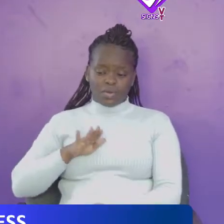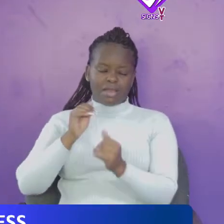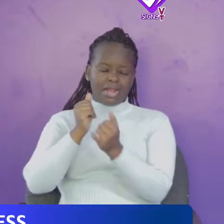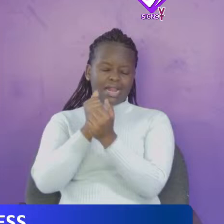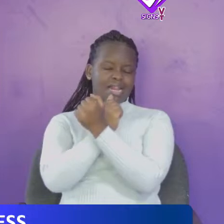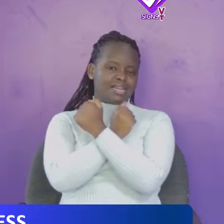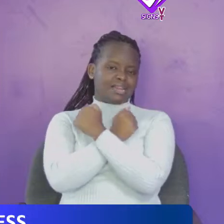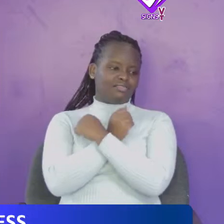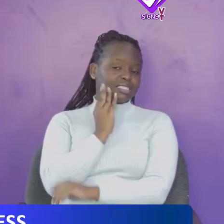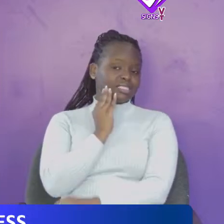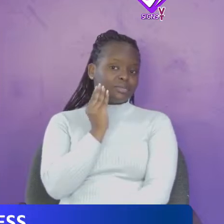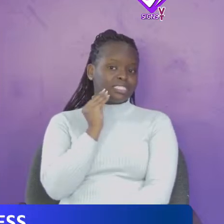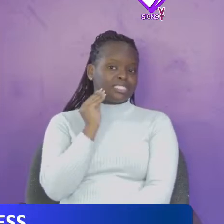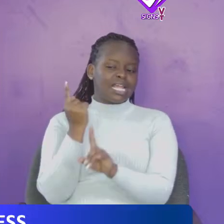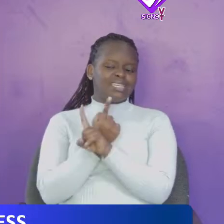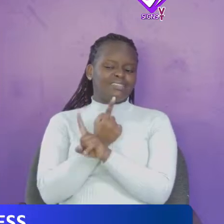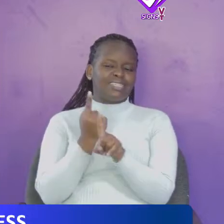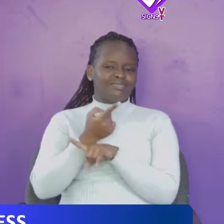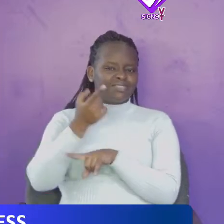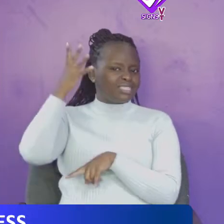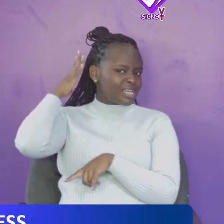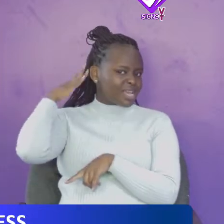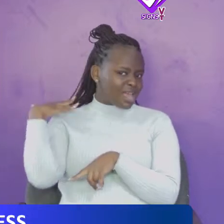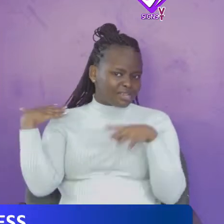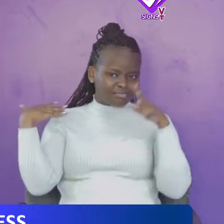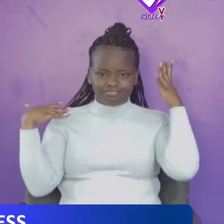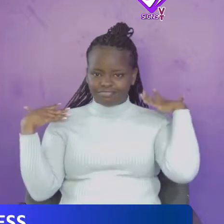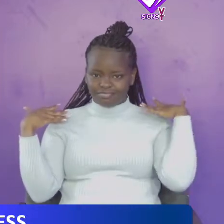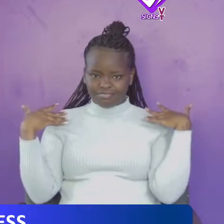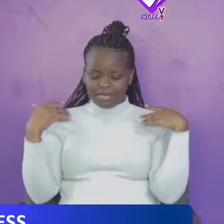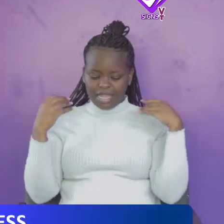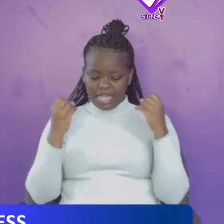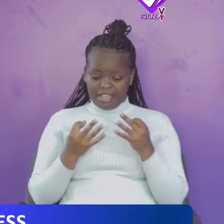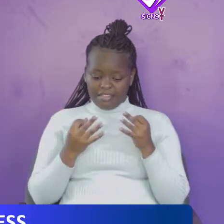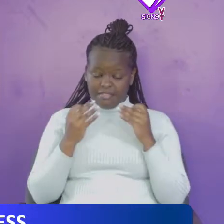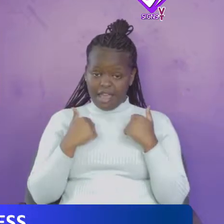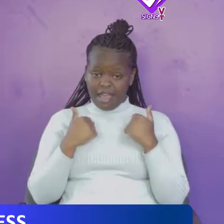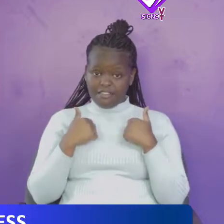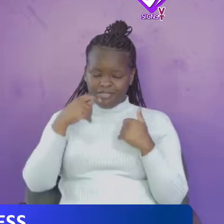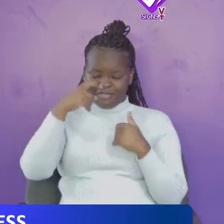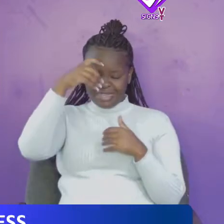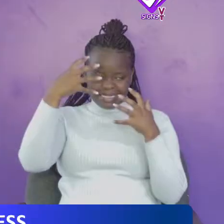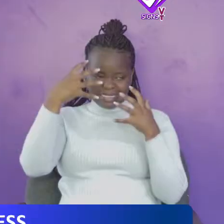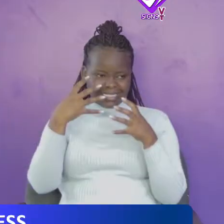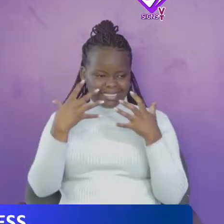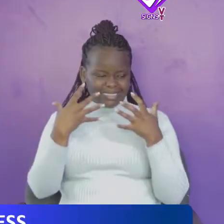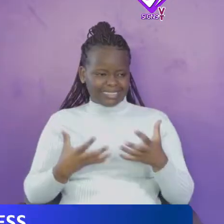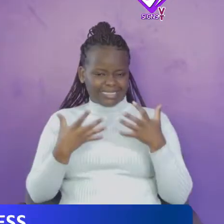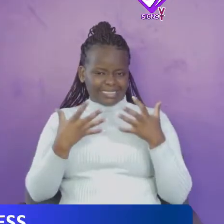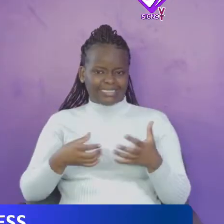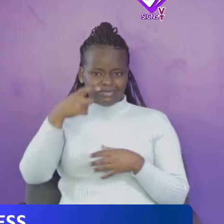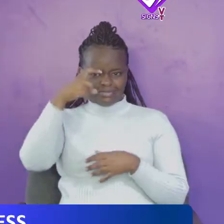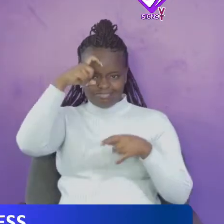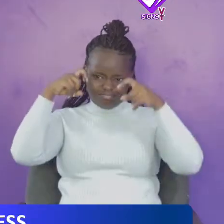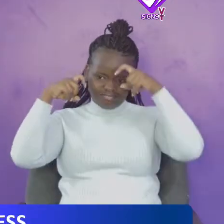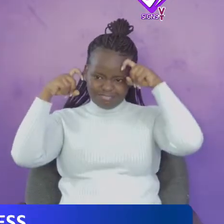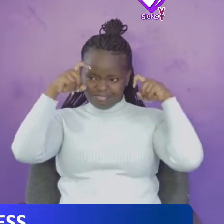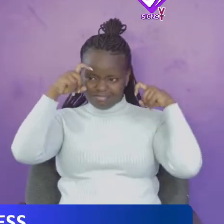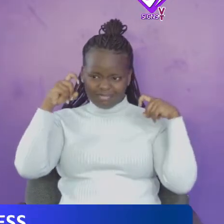experiencing different hairstyles. So if you have excessive sweating of the scalp, you cannot maintain a hairstyle for